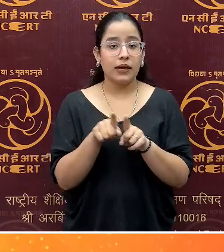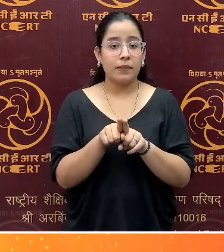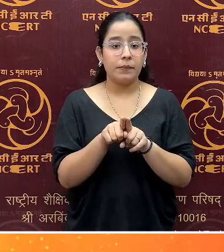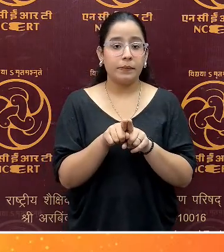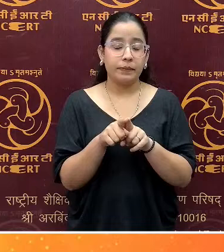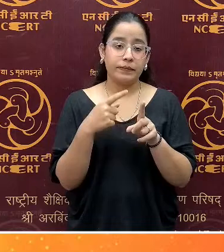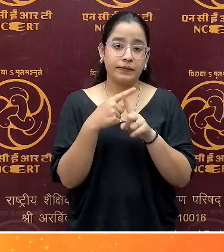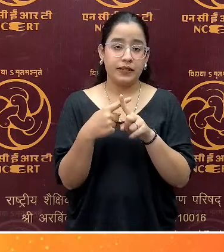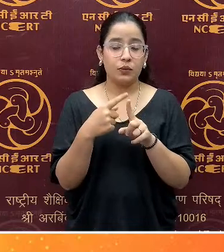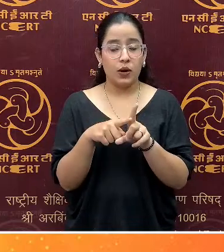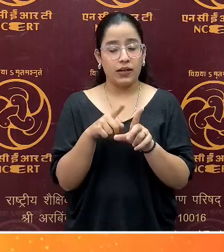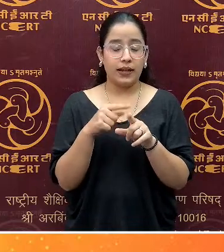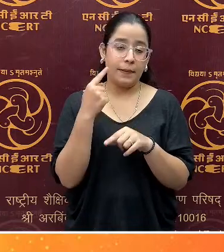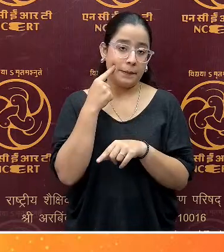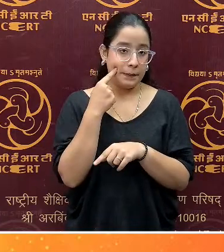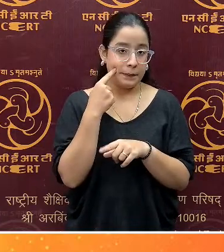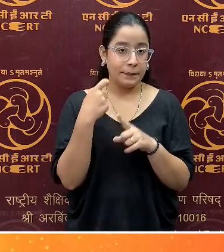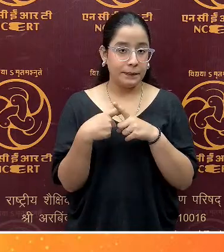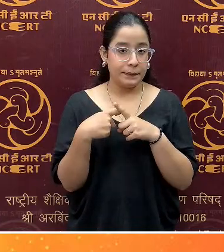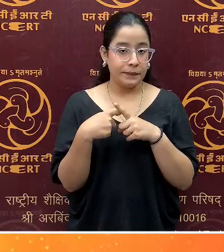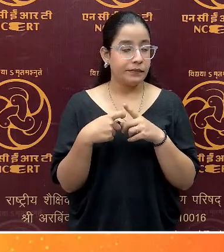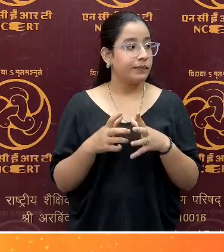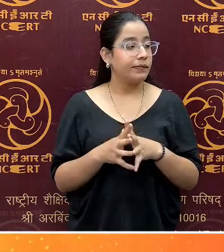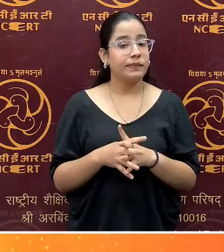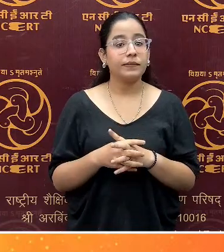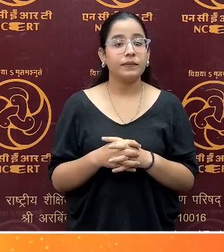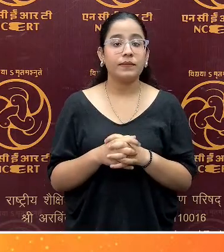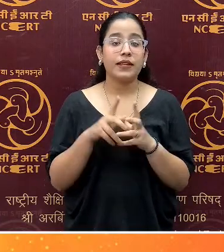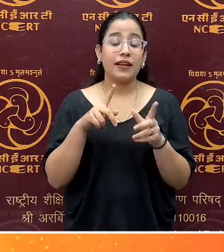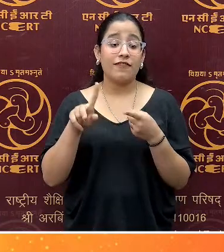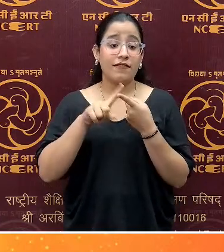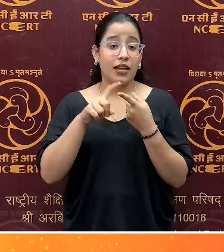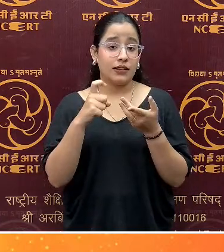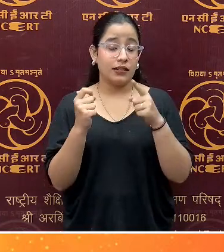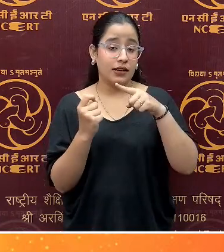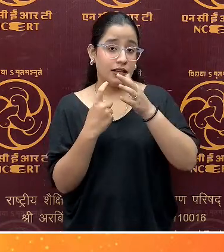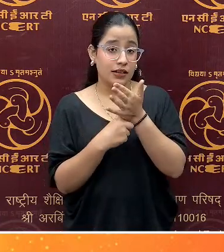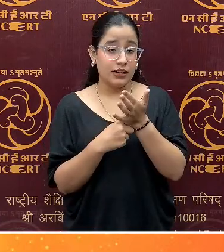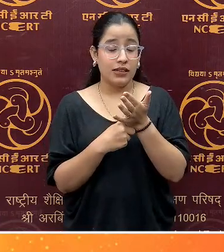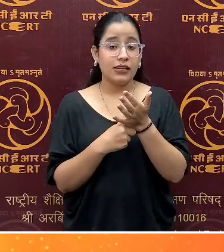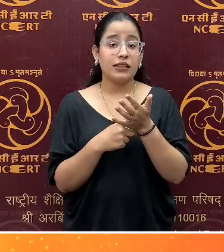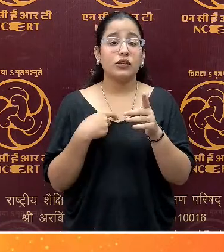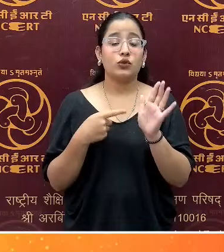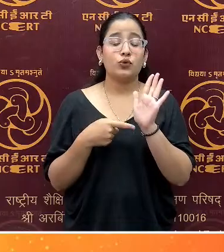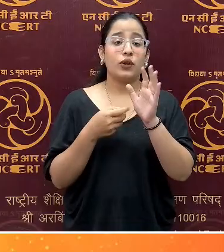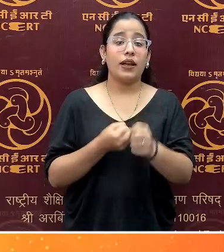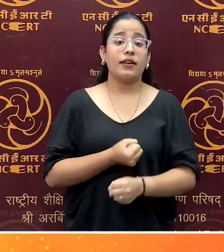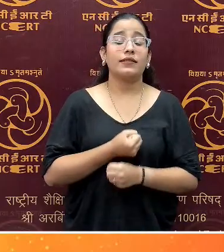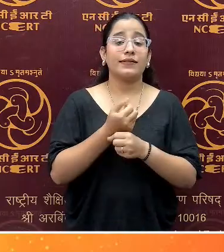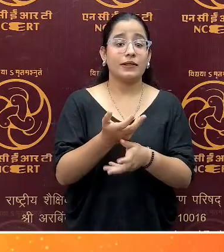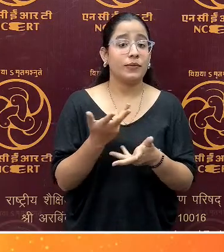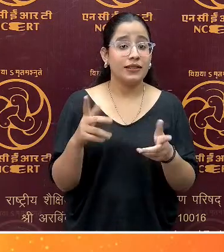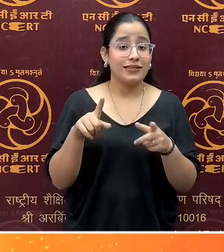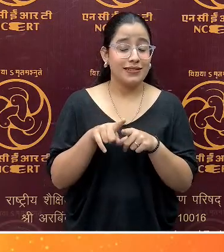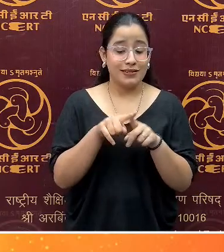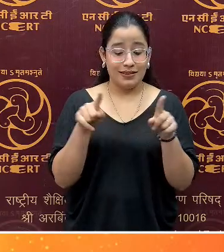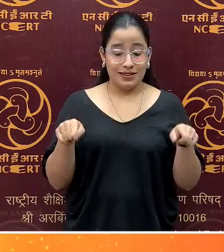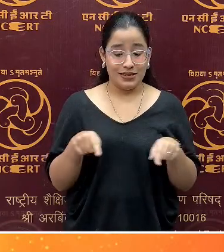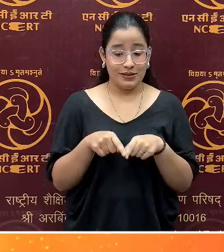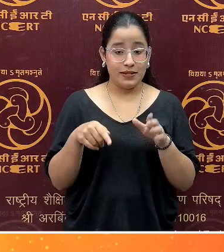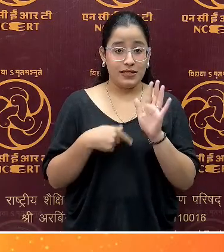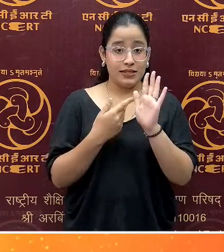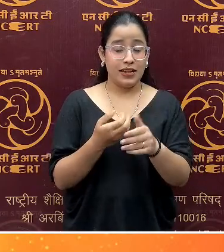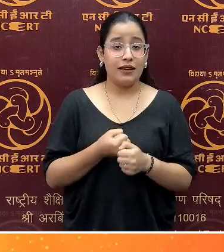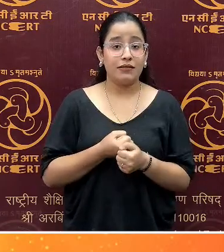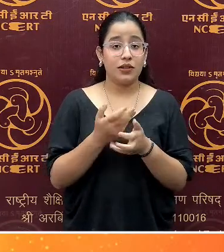minus z1k. So therefore, a vector which is expressed in the space can be